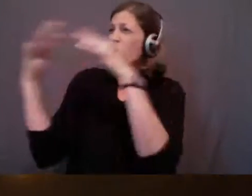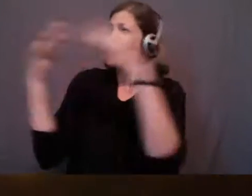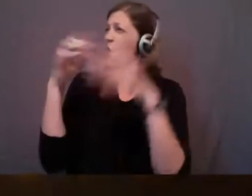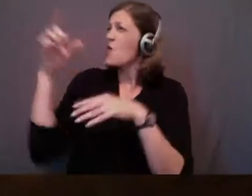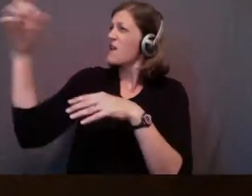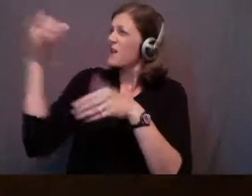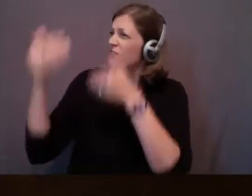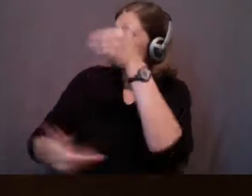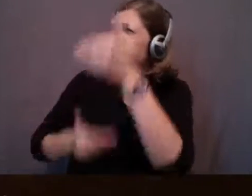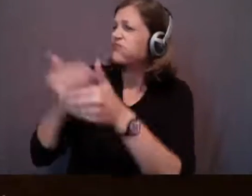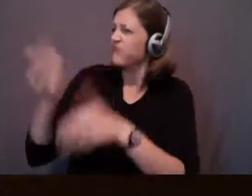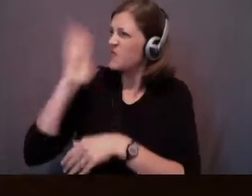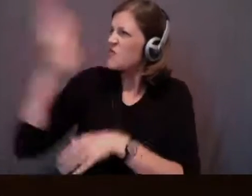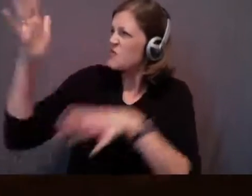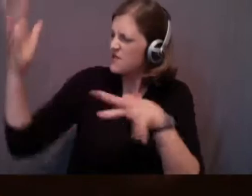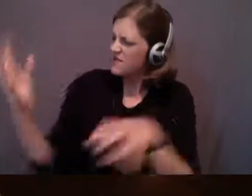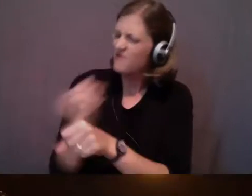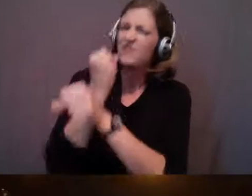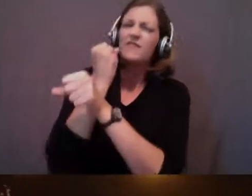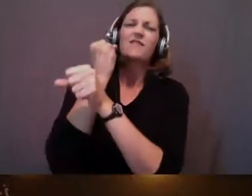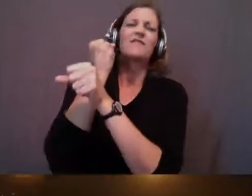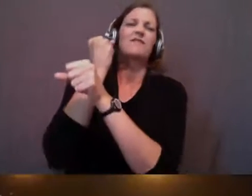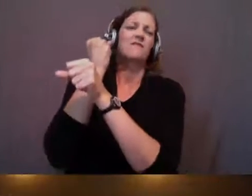He wages, He will win.